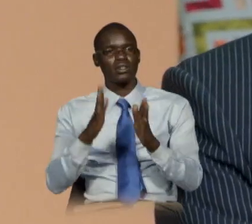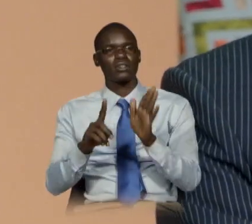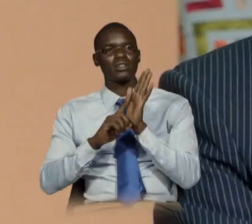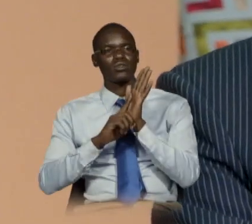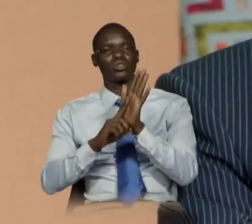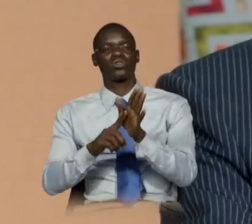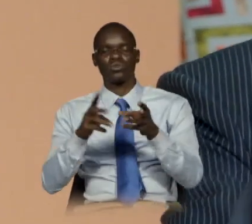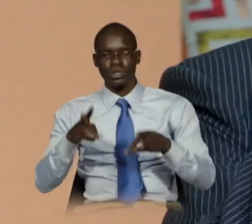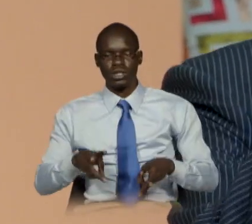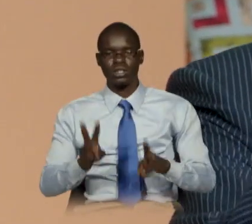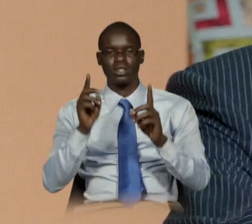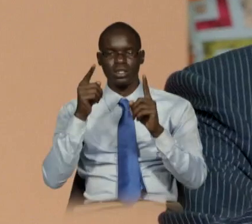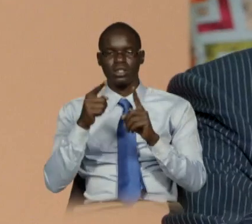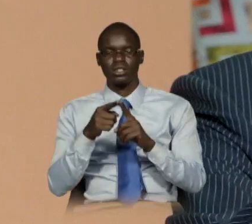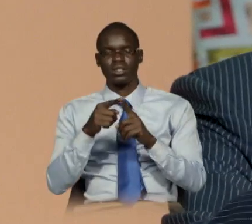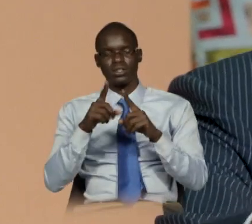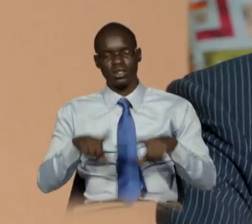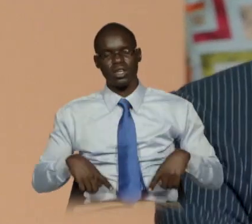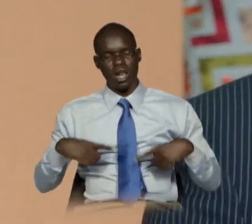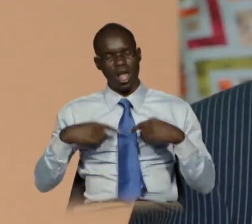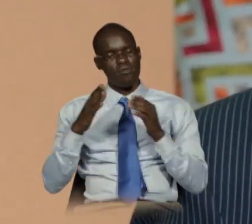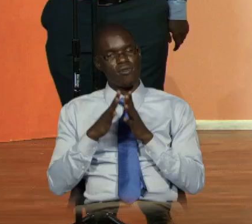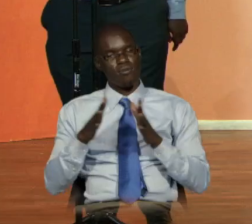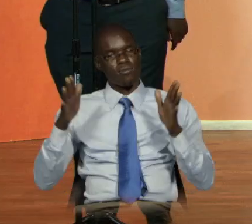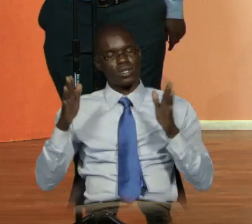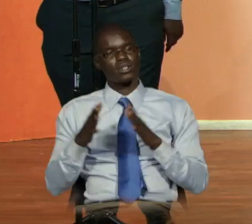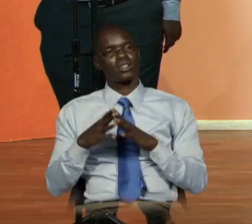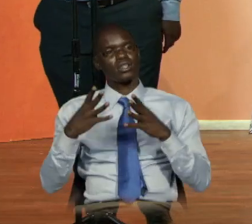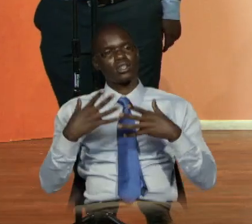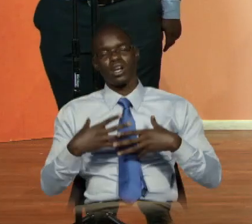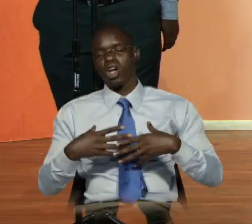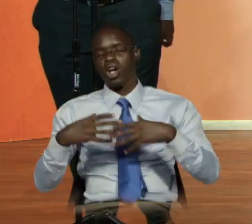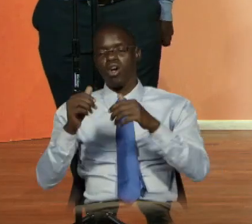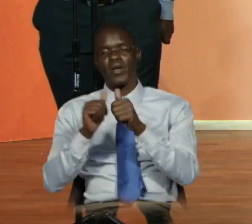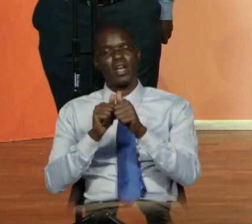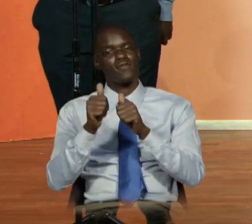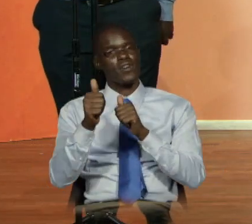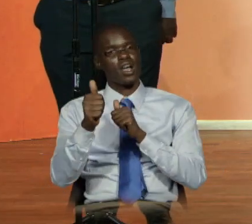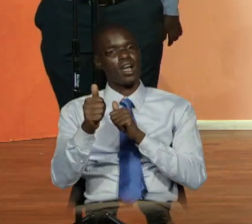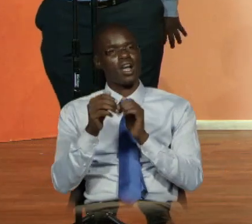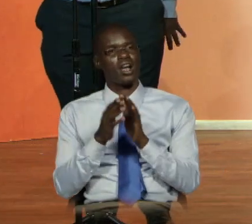the path to life evermore.